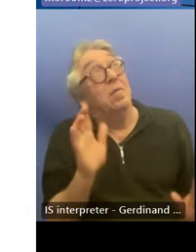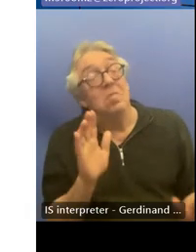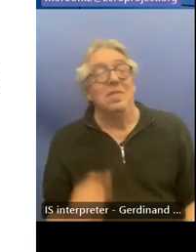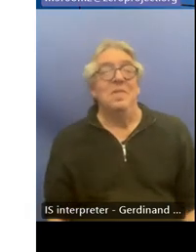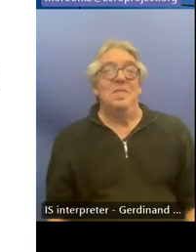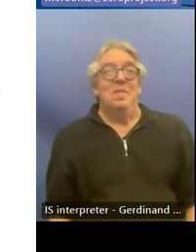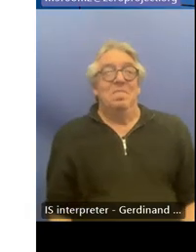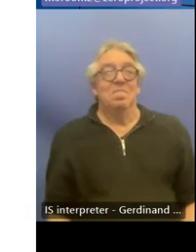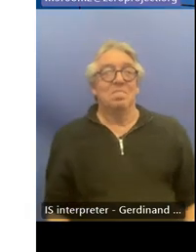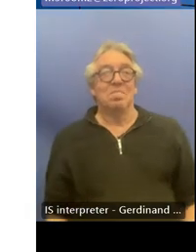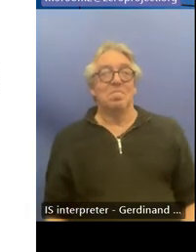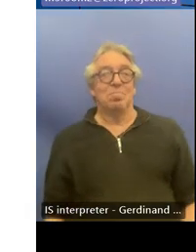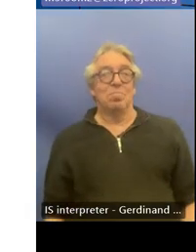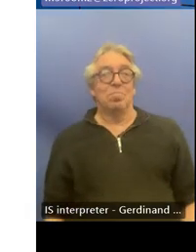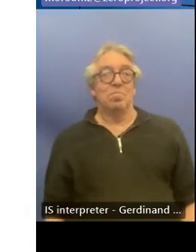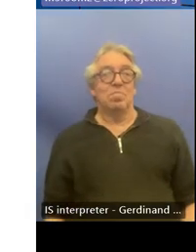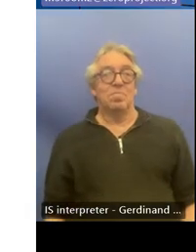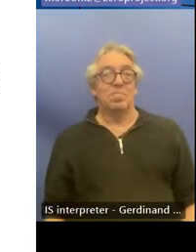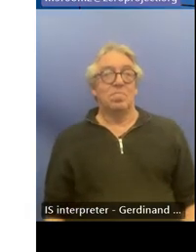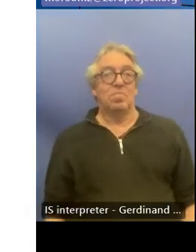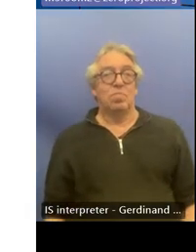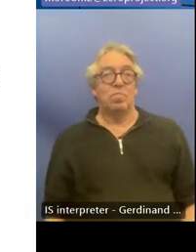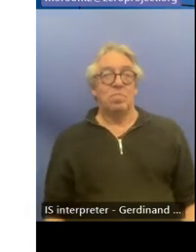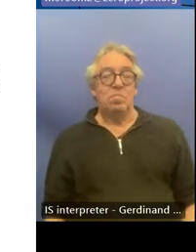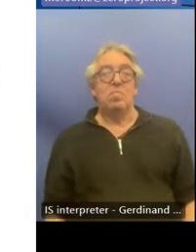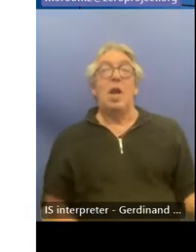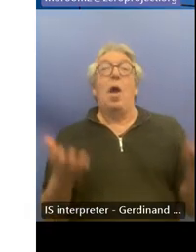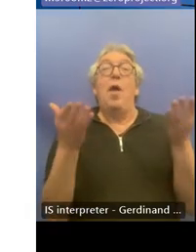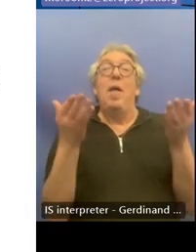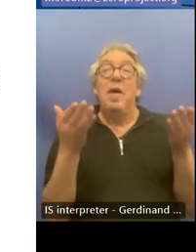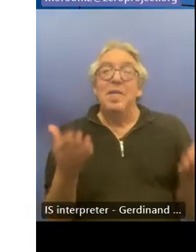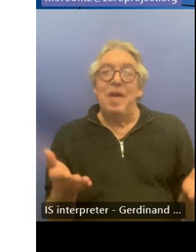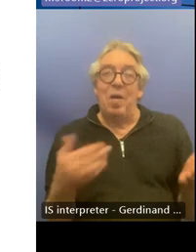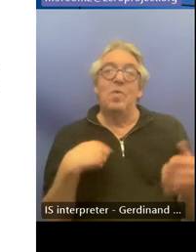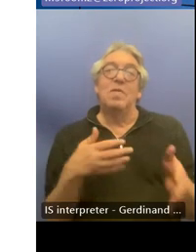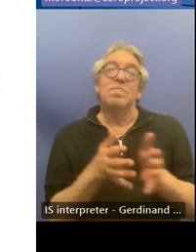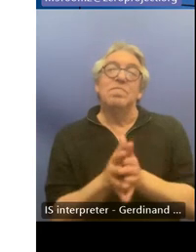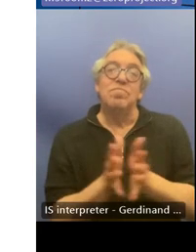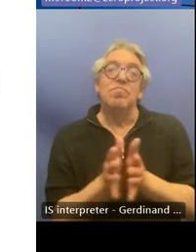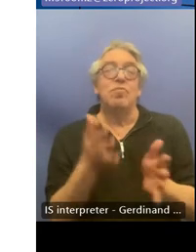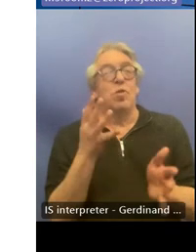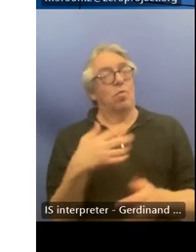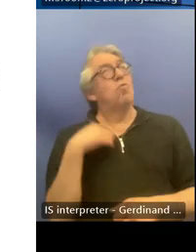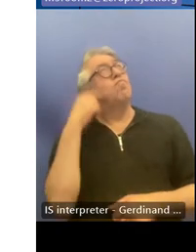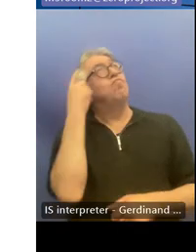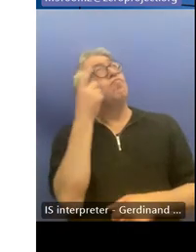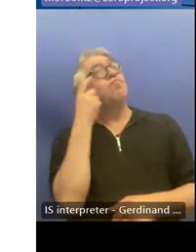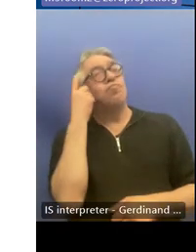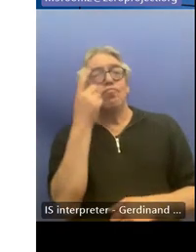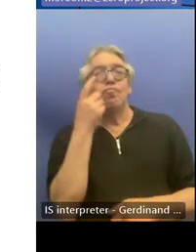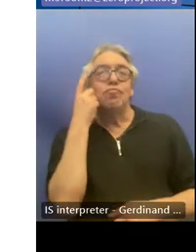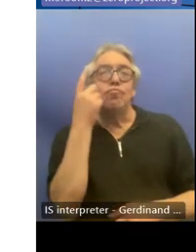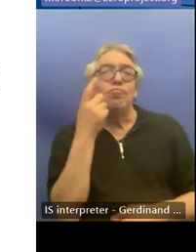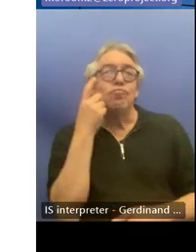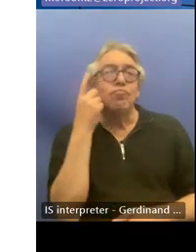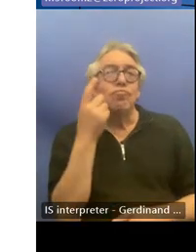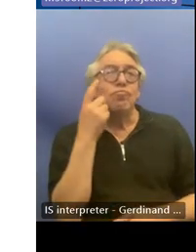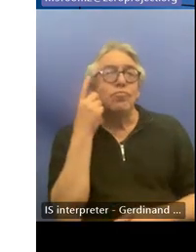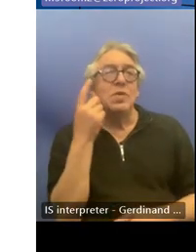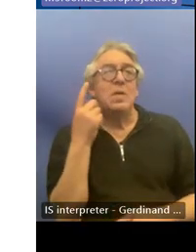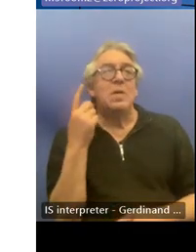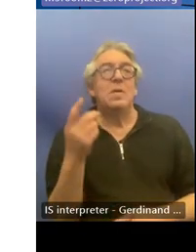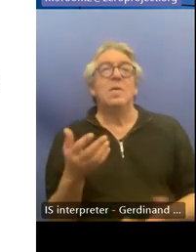But I would like in the last moment, the reflection is the base, our